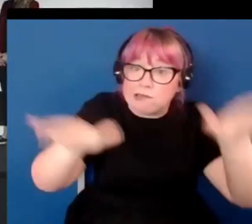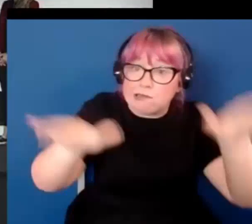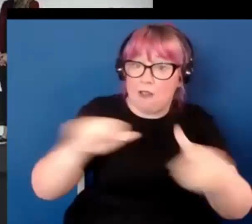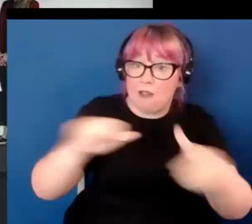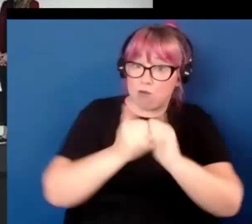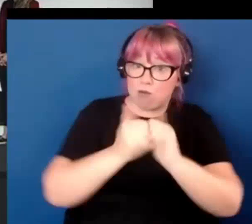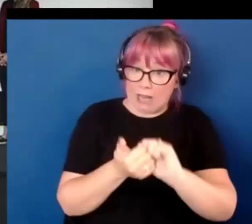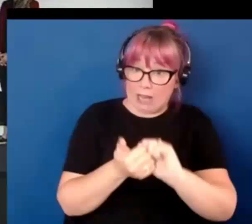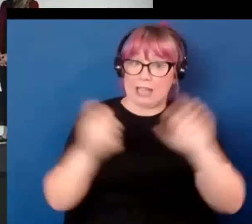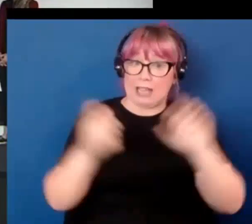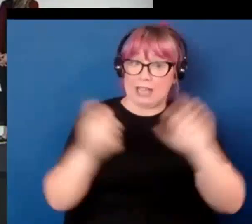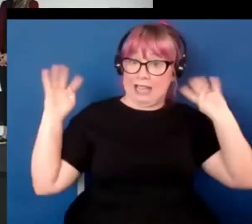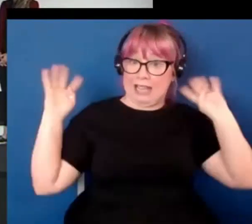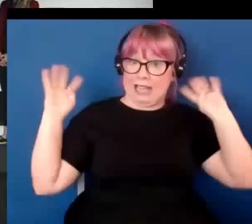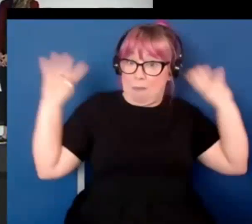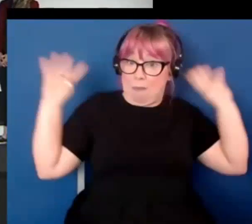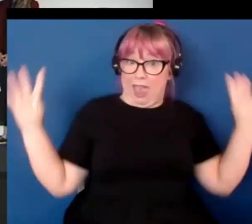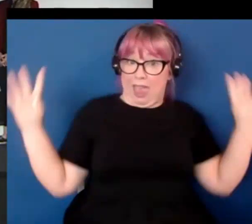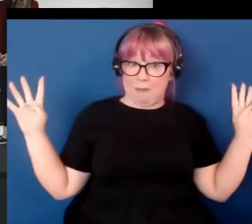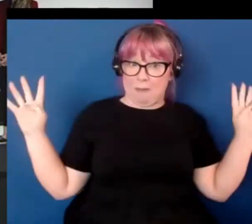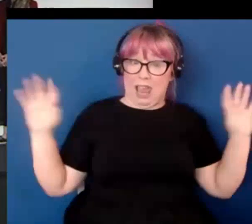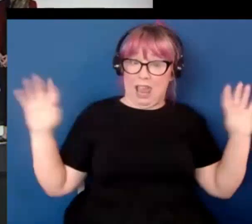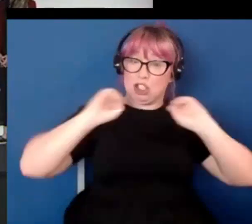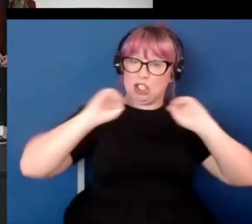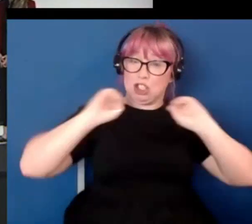as you can, and I'll see what I can do."